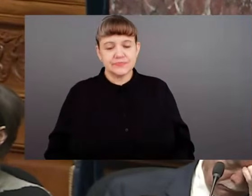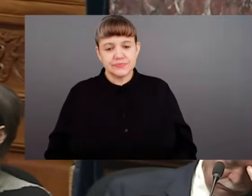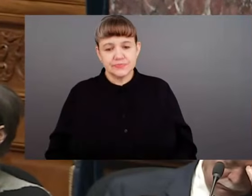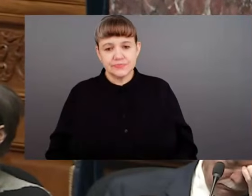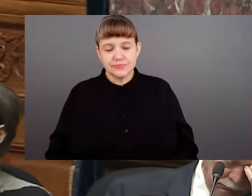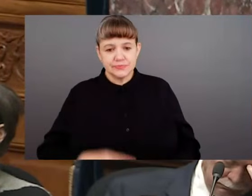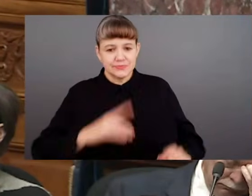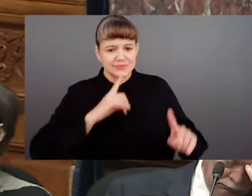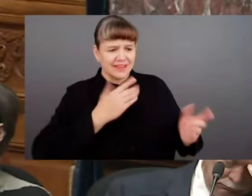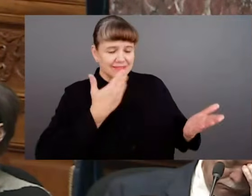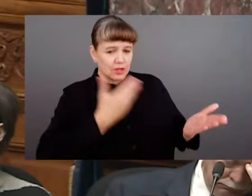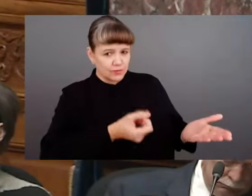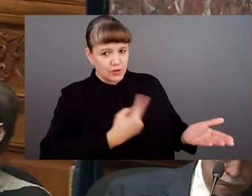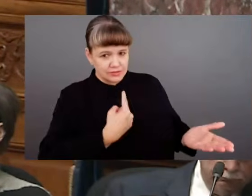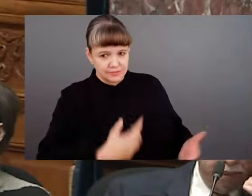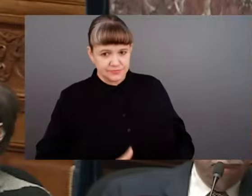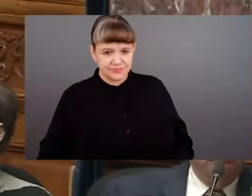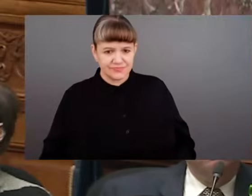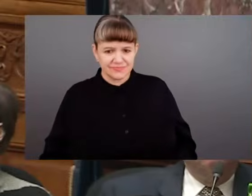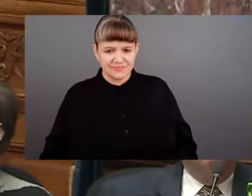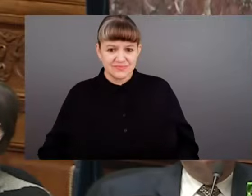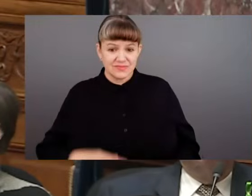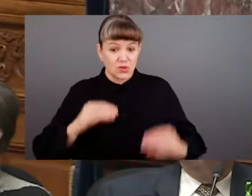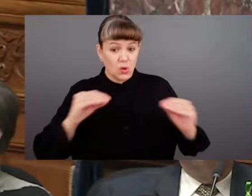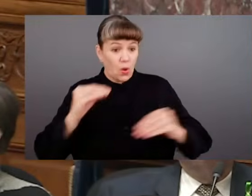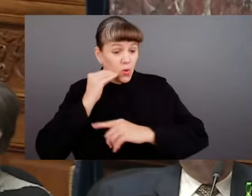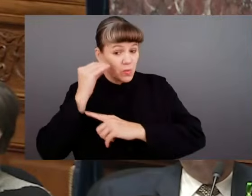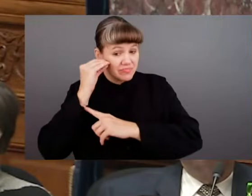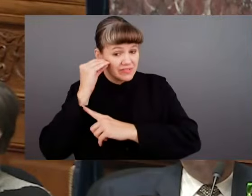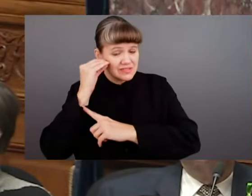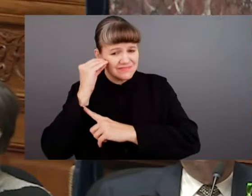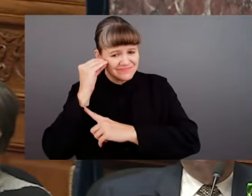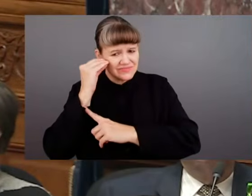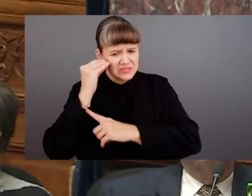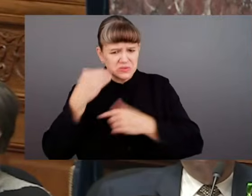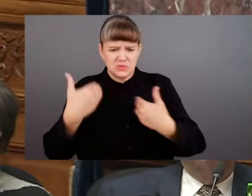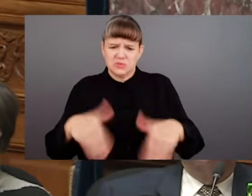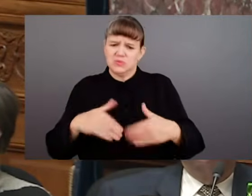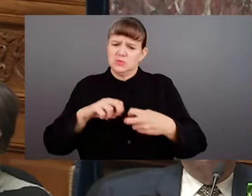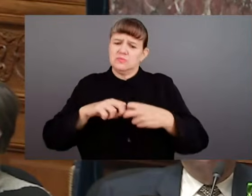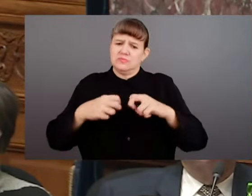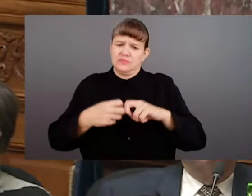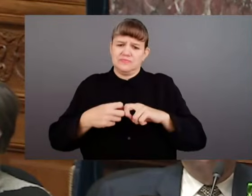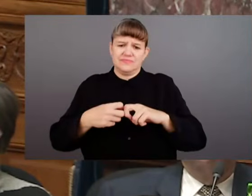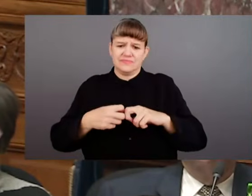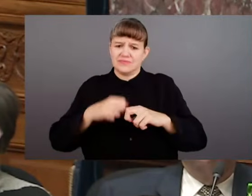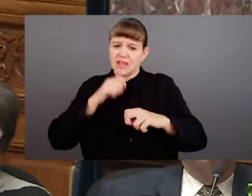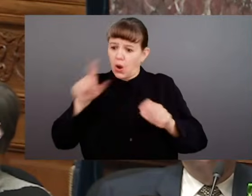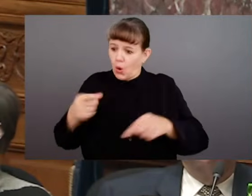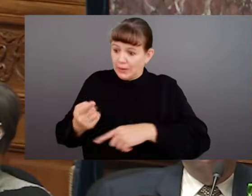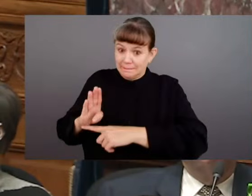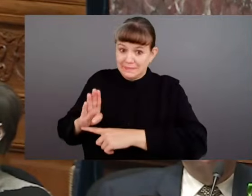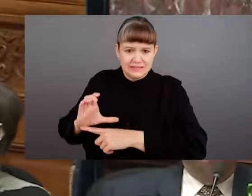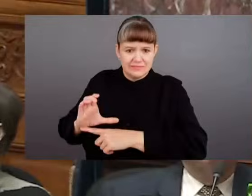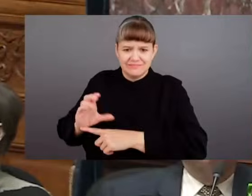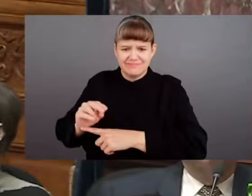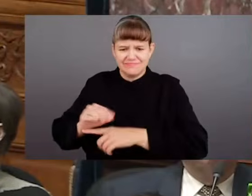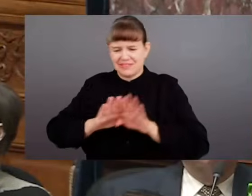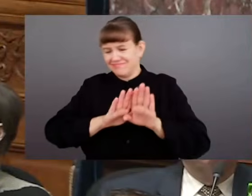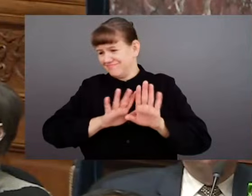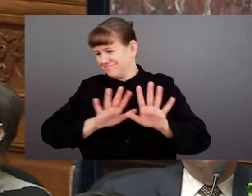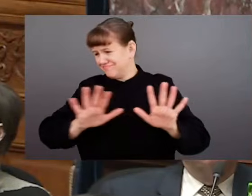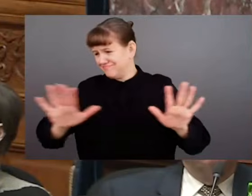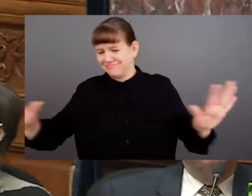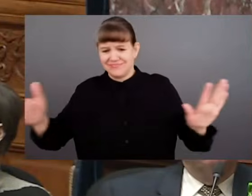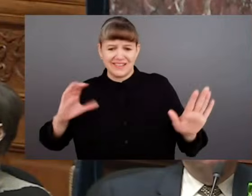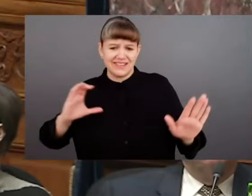significant issue, not just across BC, but across Canada and beyond, and it's one that we continue to take seriously.